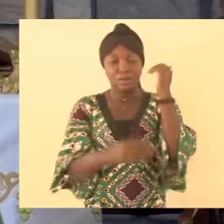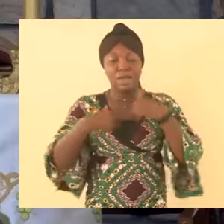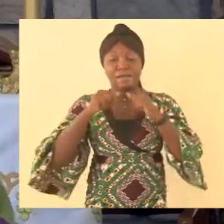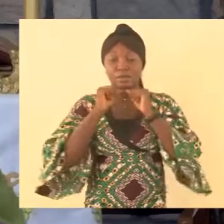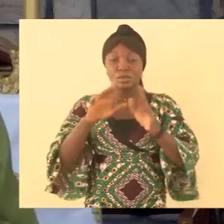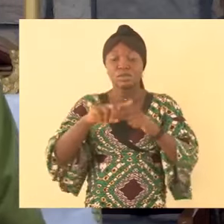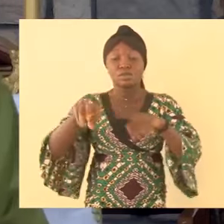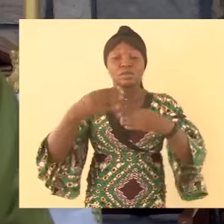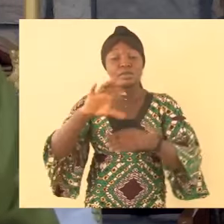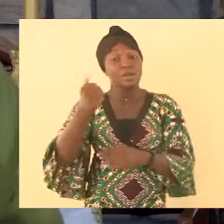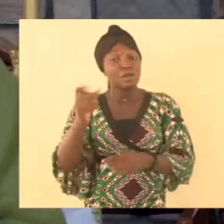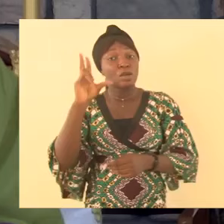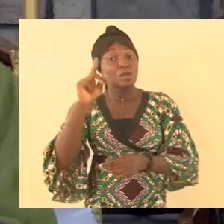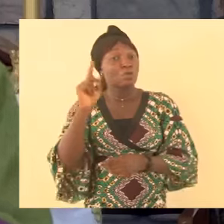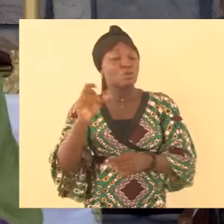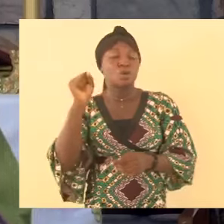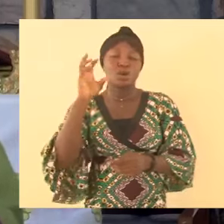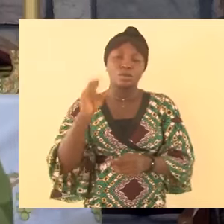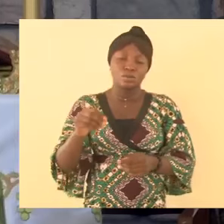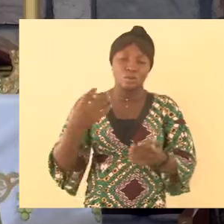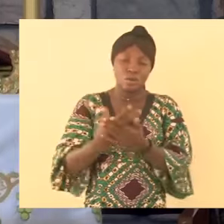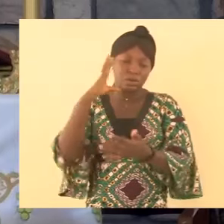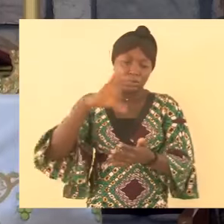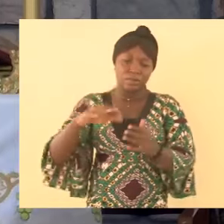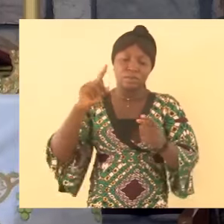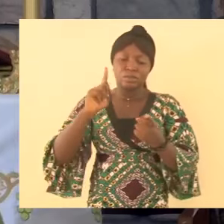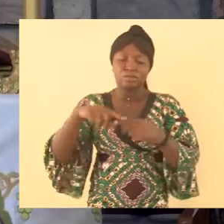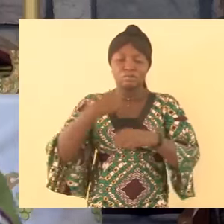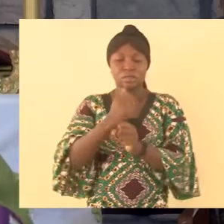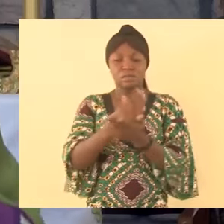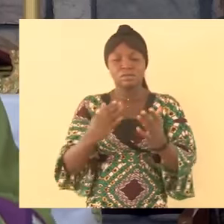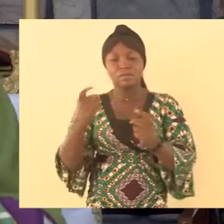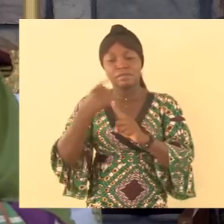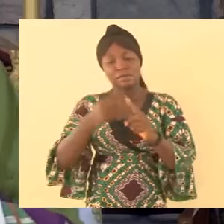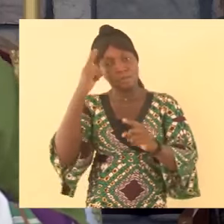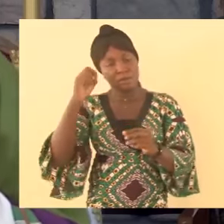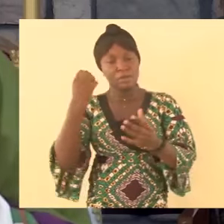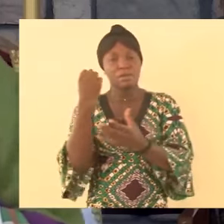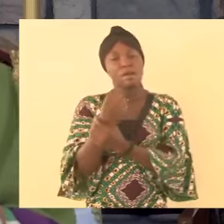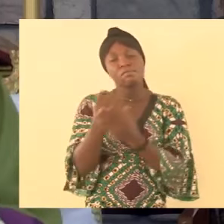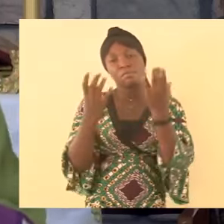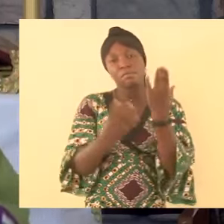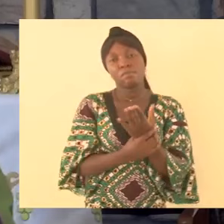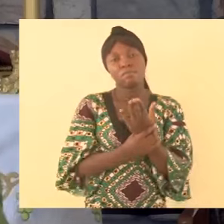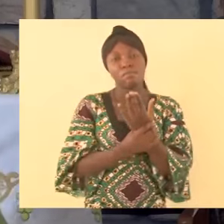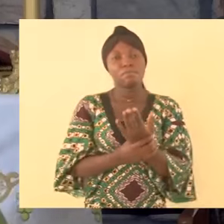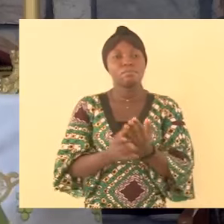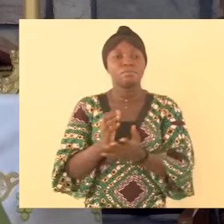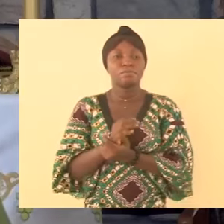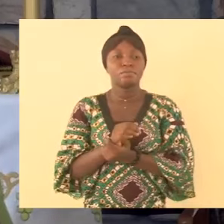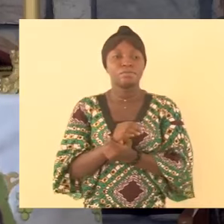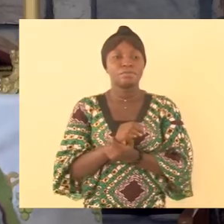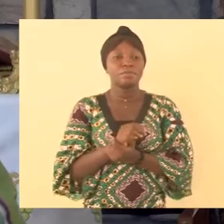no one can be so rich as not to need something from another.